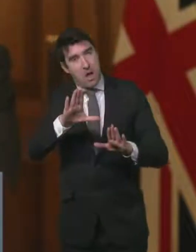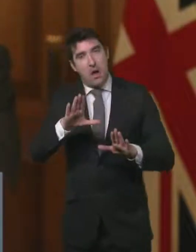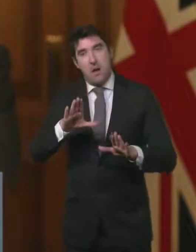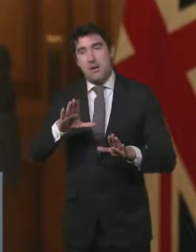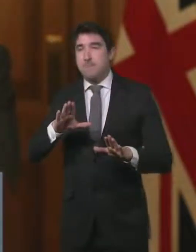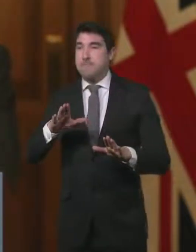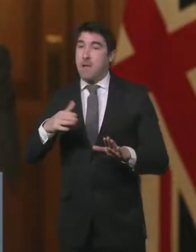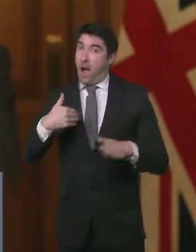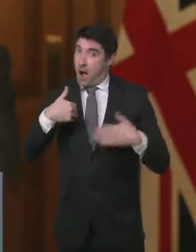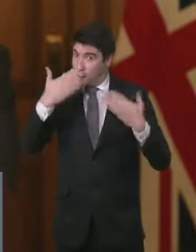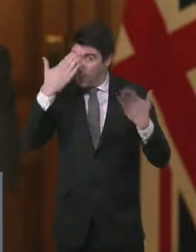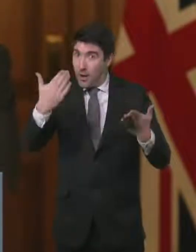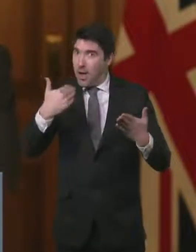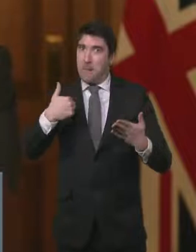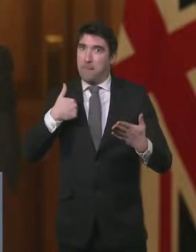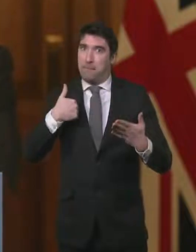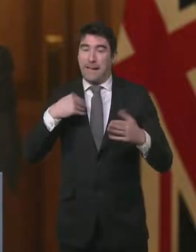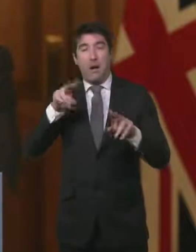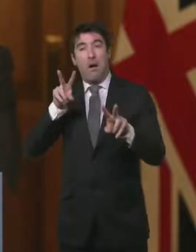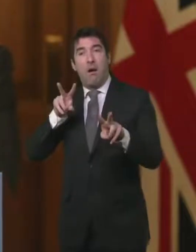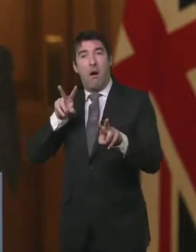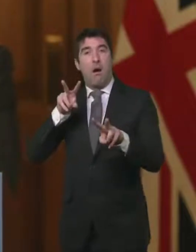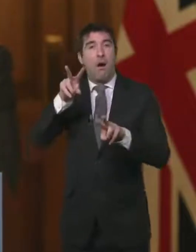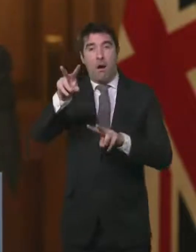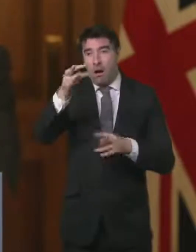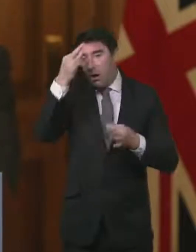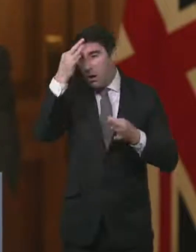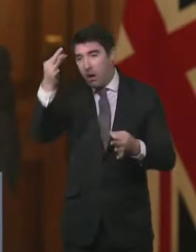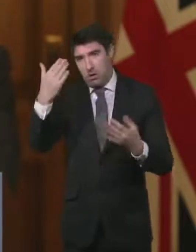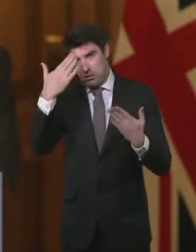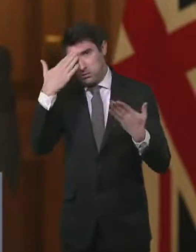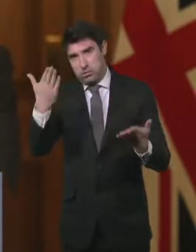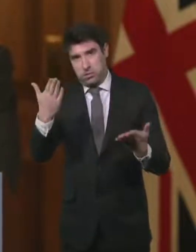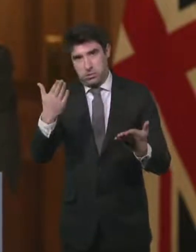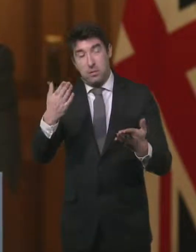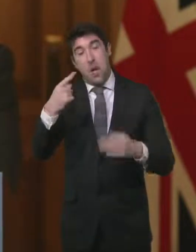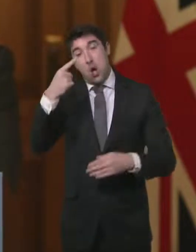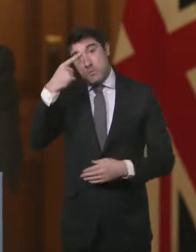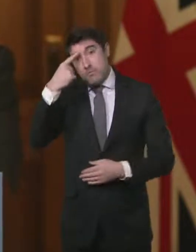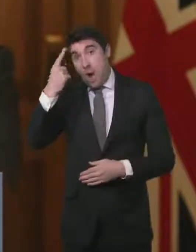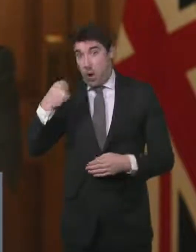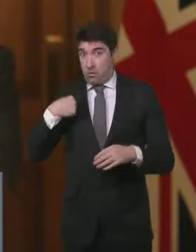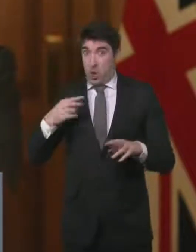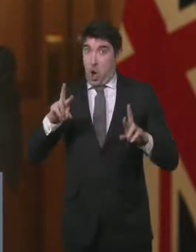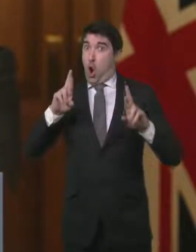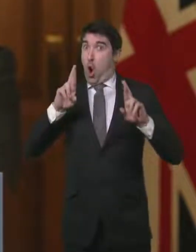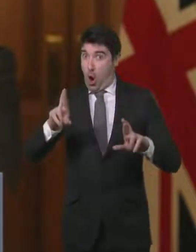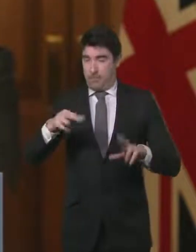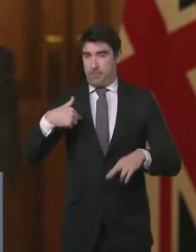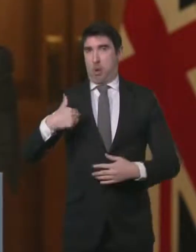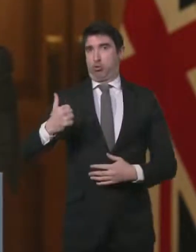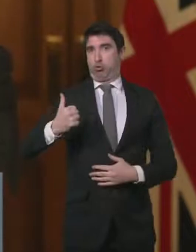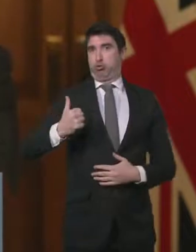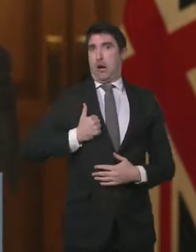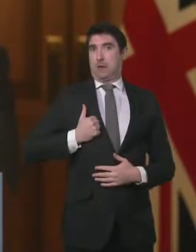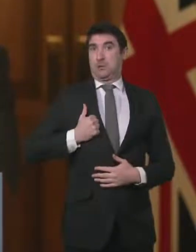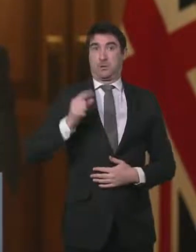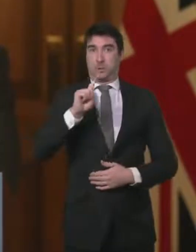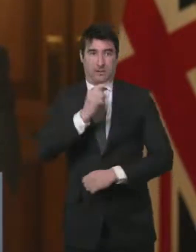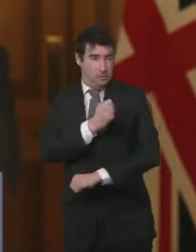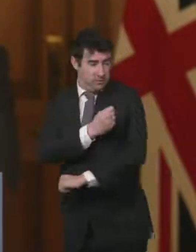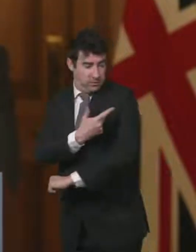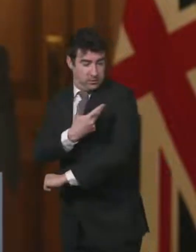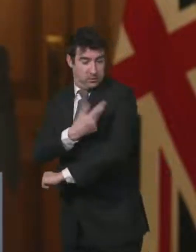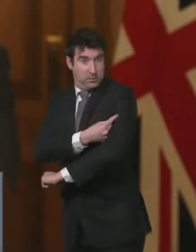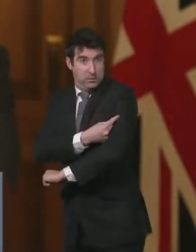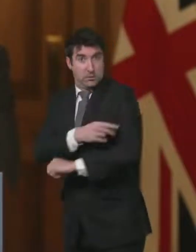vaccination program does have the positive effects that we think it can have, and I stress these are ifs,